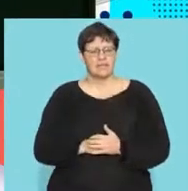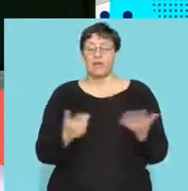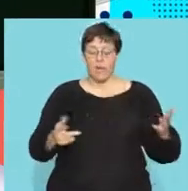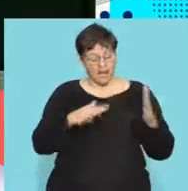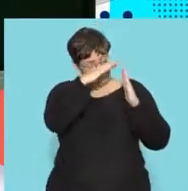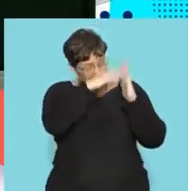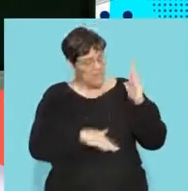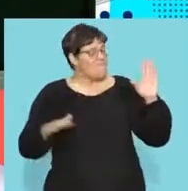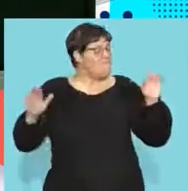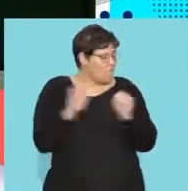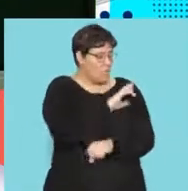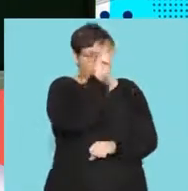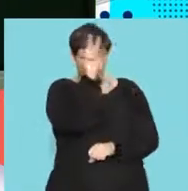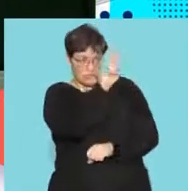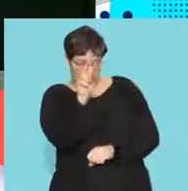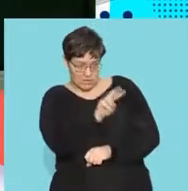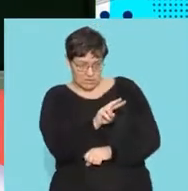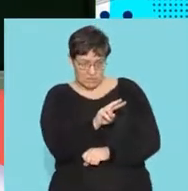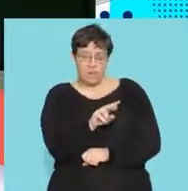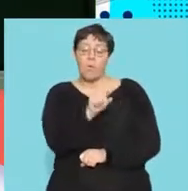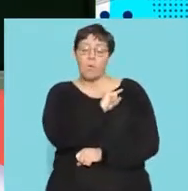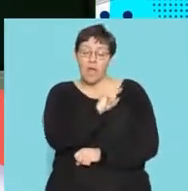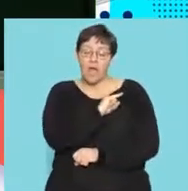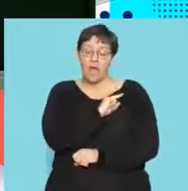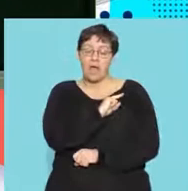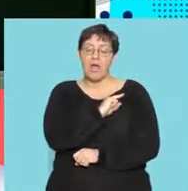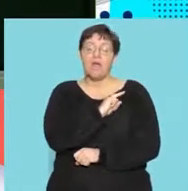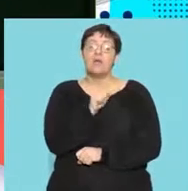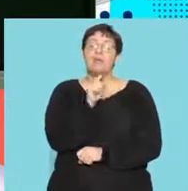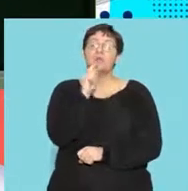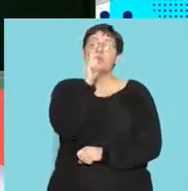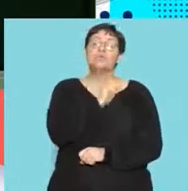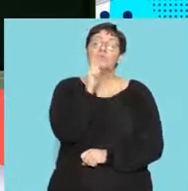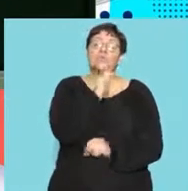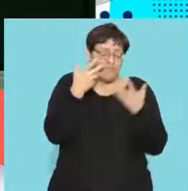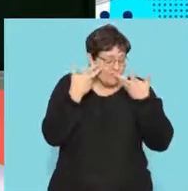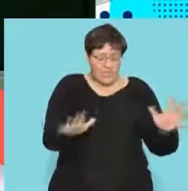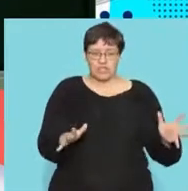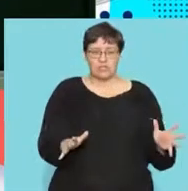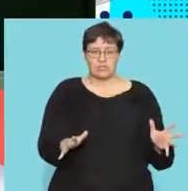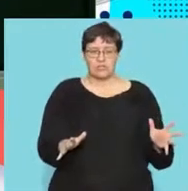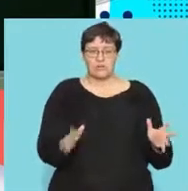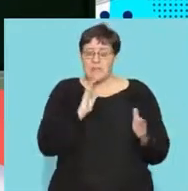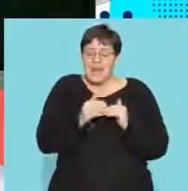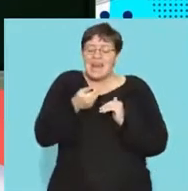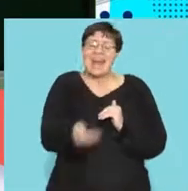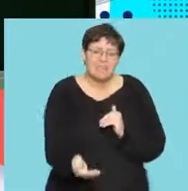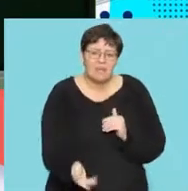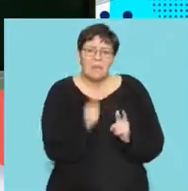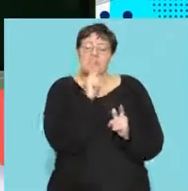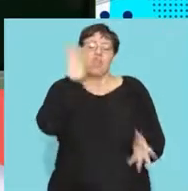clearly telling you in this adjustment, your consumable goods used, not what was left